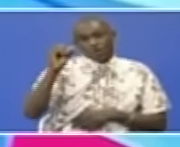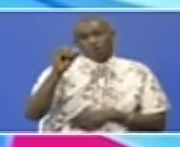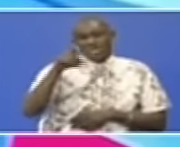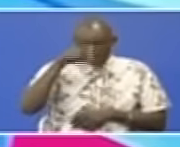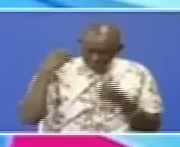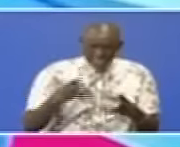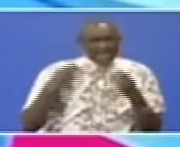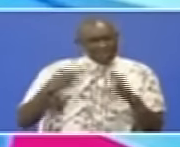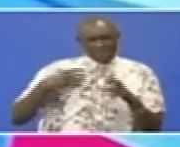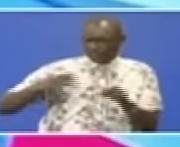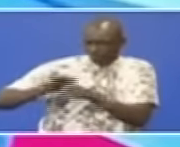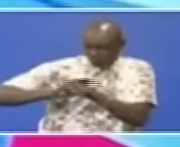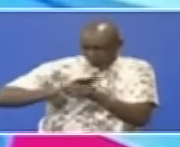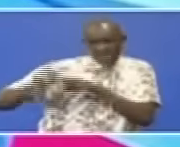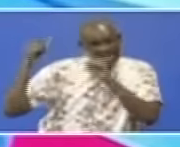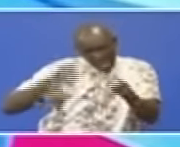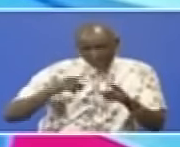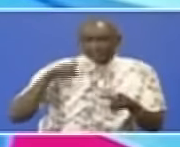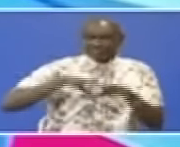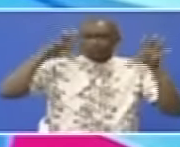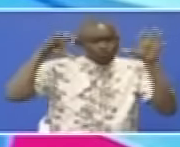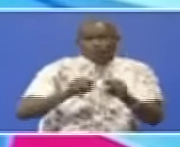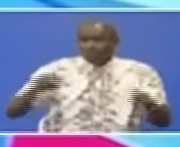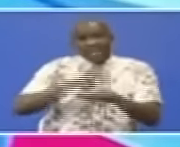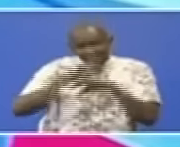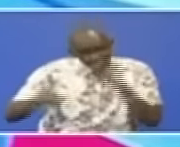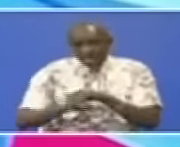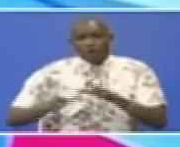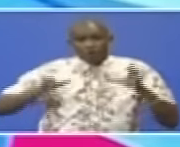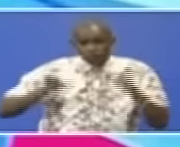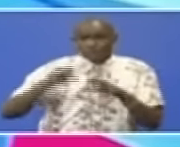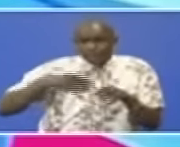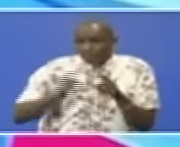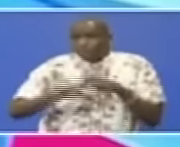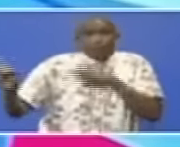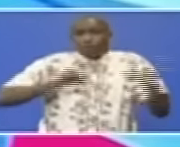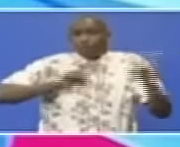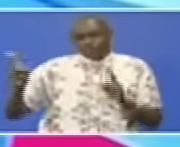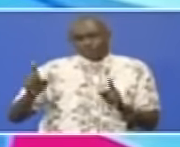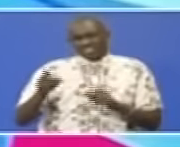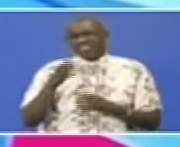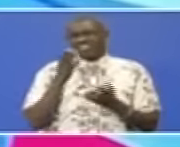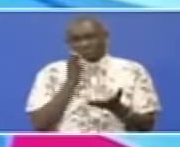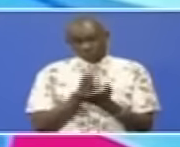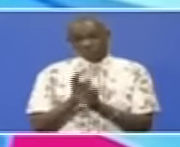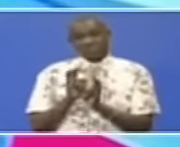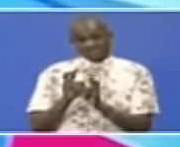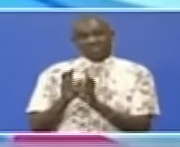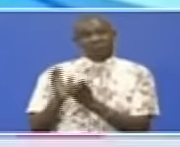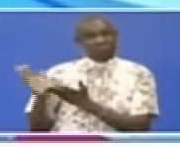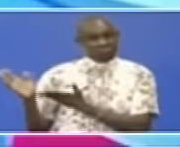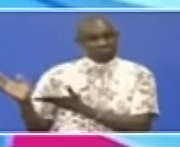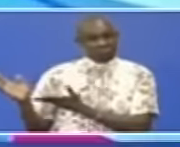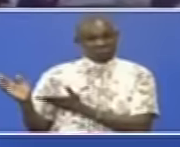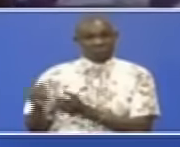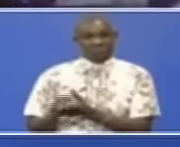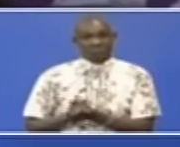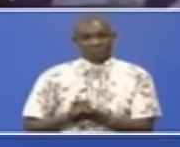their numbers, in their regalia, took over the proceedings, forcing some mourners to scamper away. Here's the report.